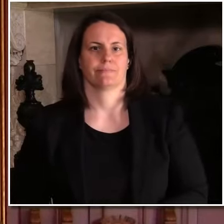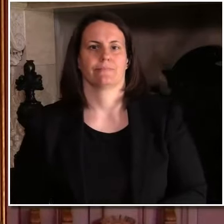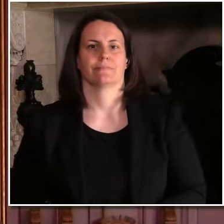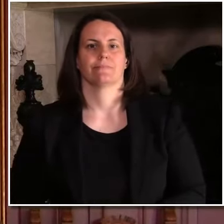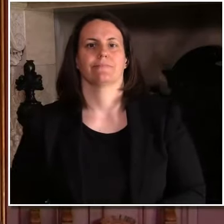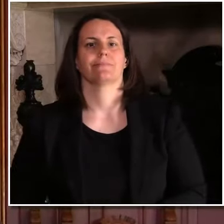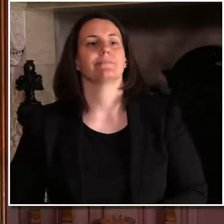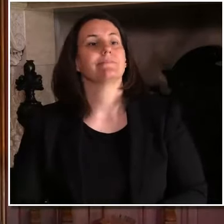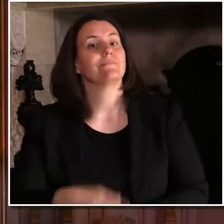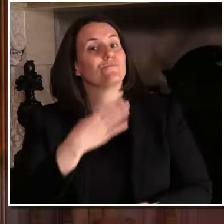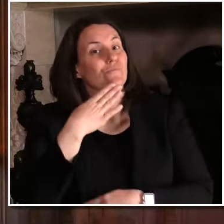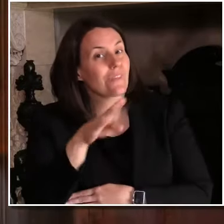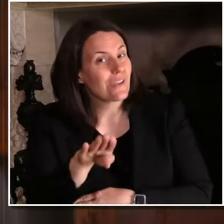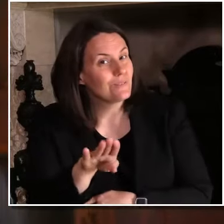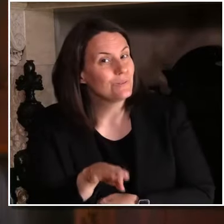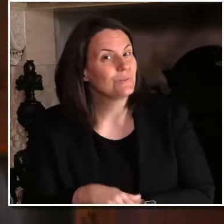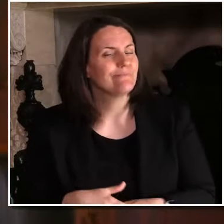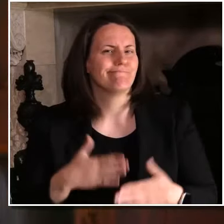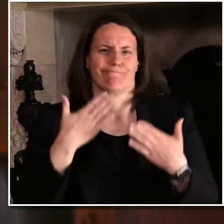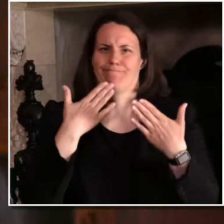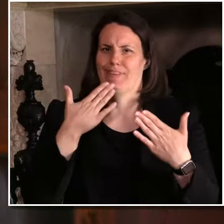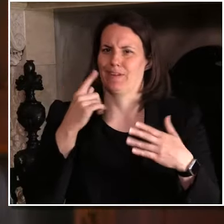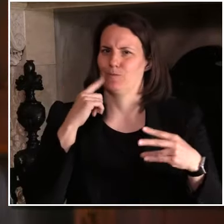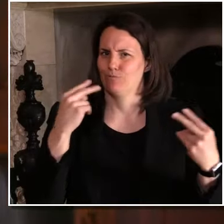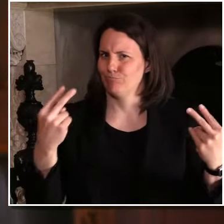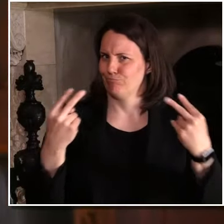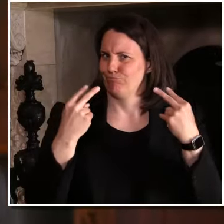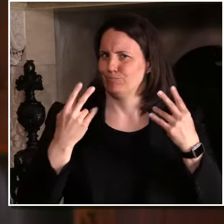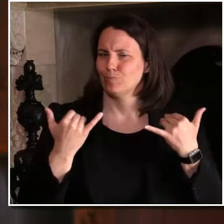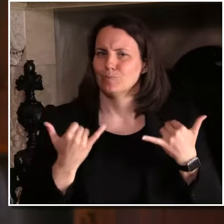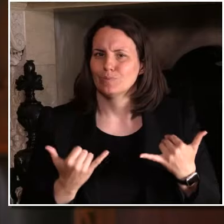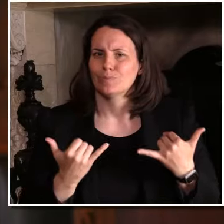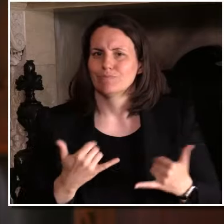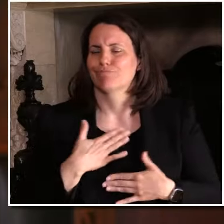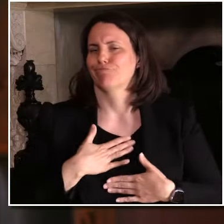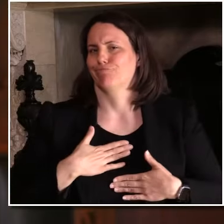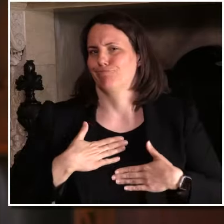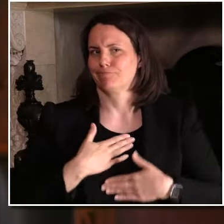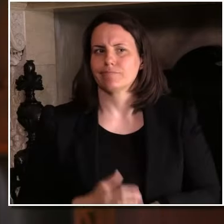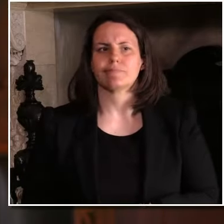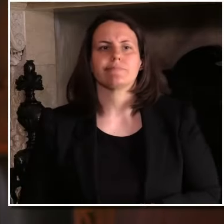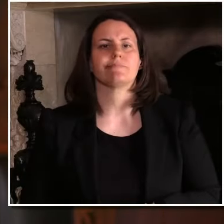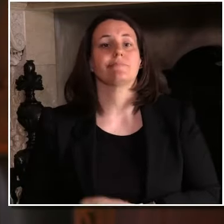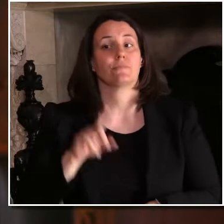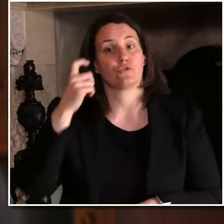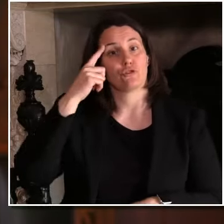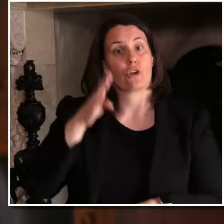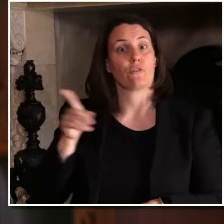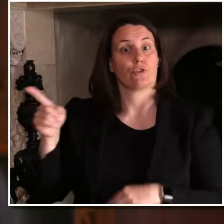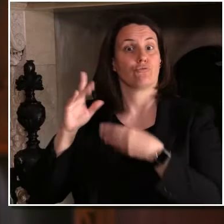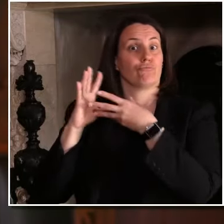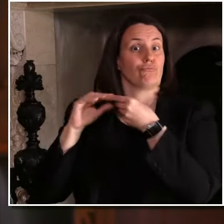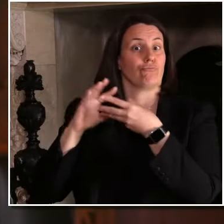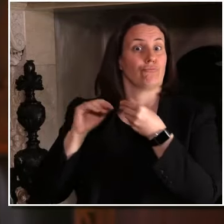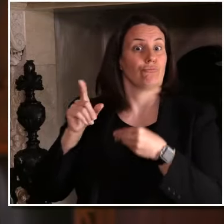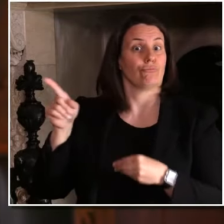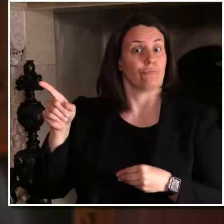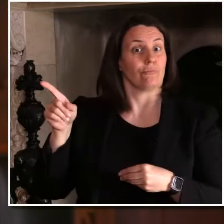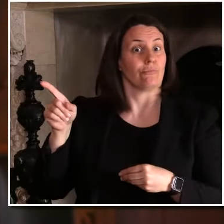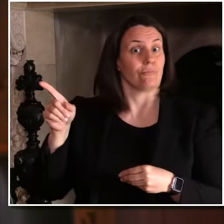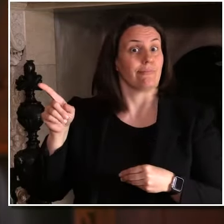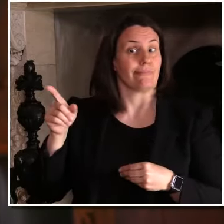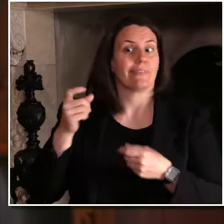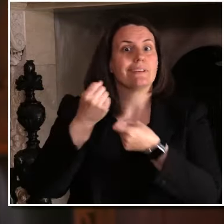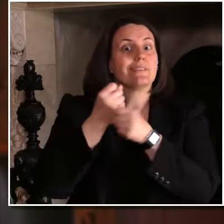Good afternoon, and thank you for joining us again. As the governor pointed out, Safer at Home is working, and we need to